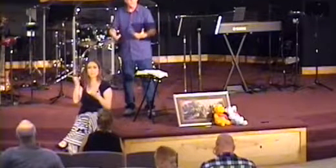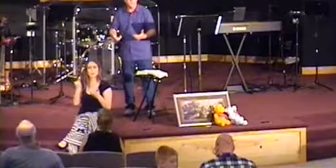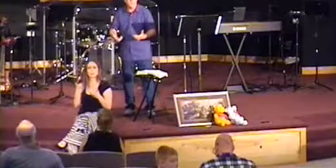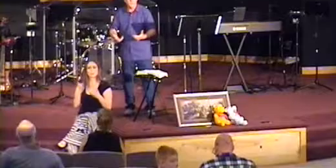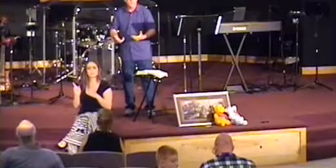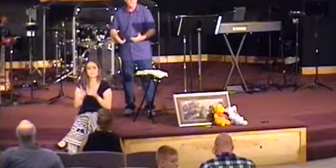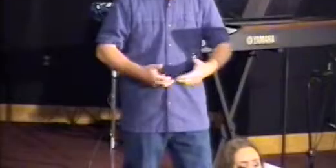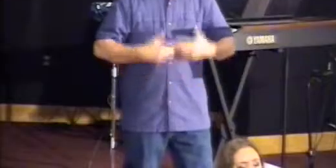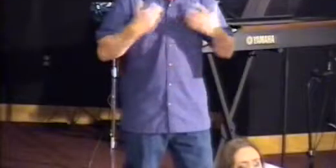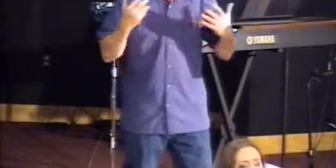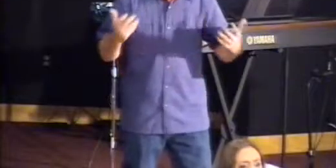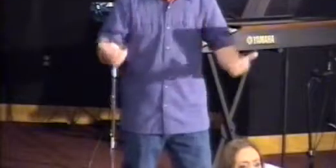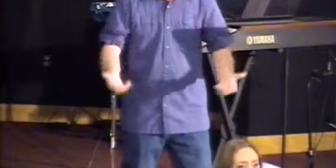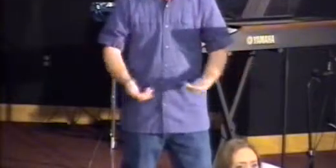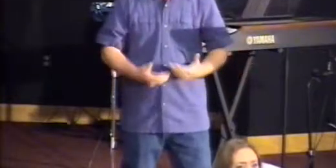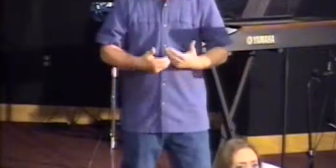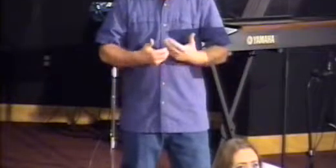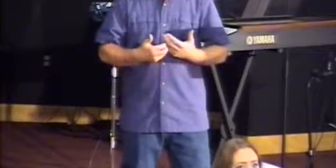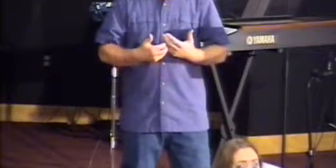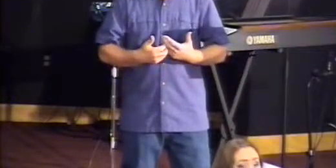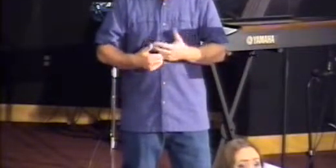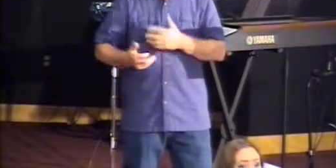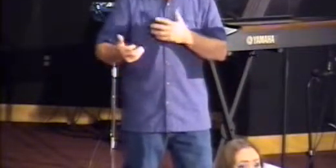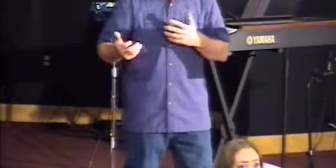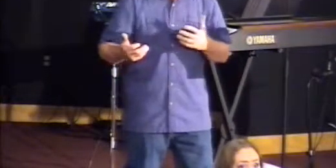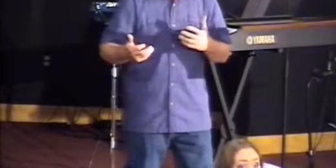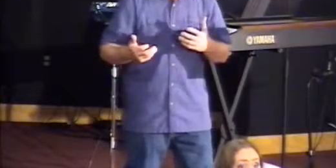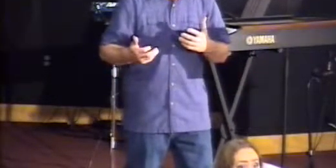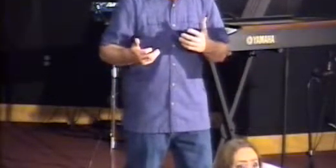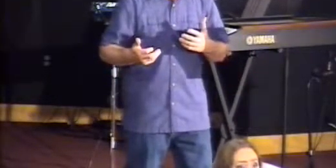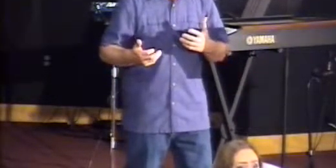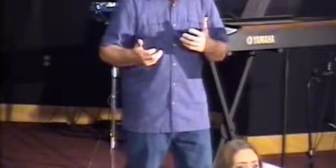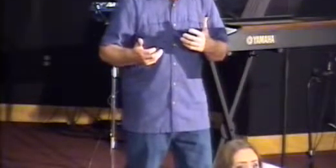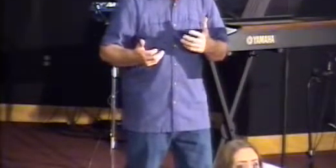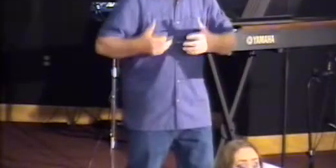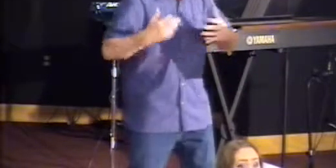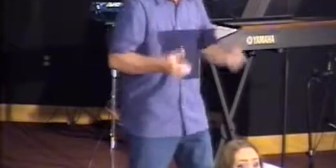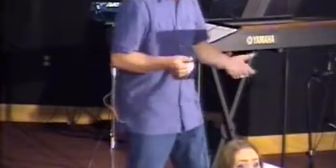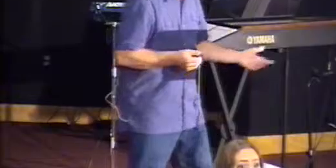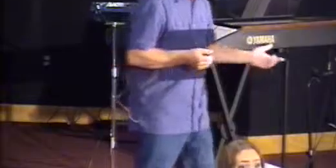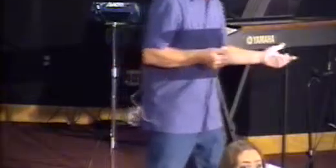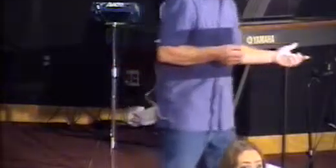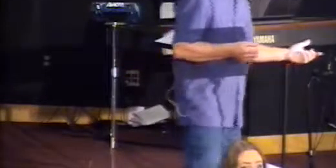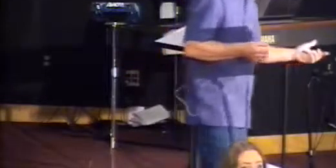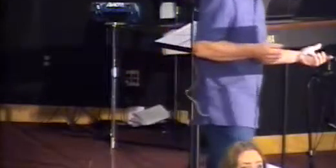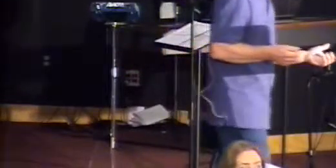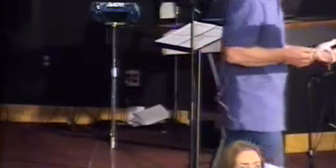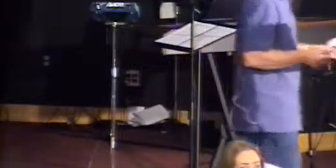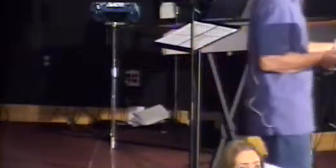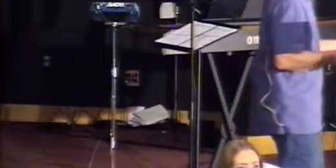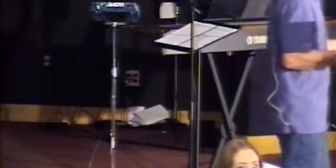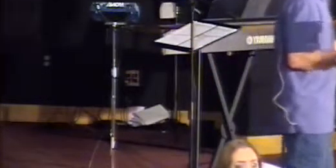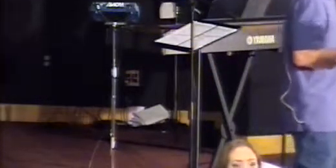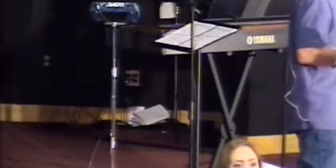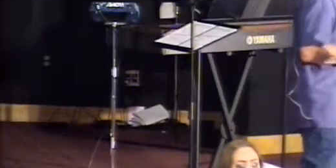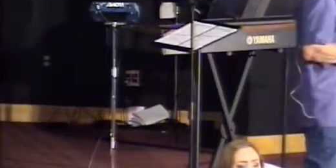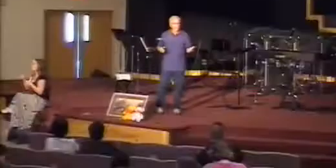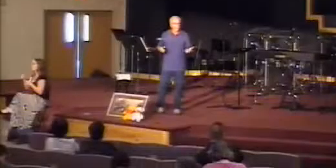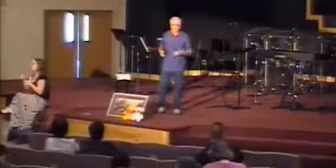spirit. Paul makes it very clear in Romans chapter 8, you walk by the Spirit, you won't fulfill the things of the flesh. That's